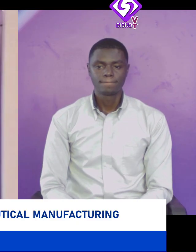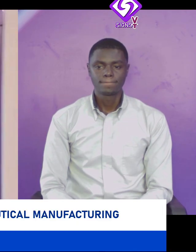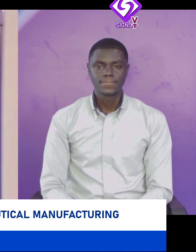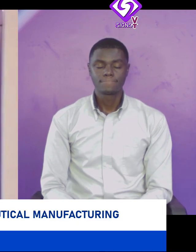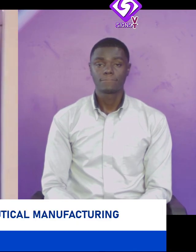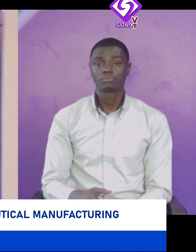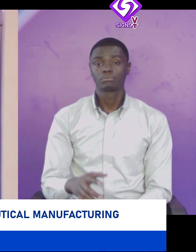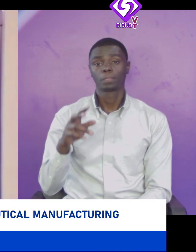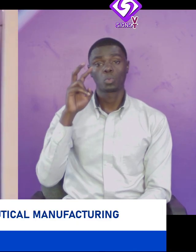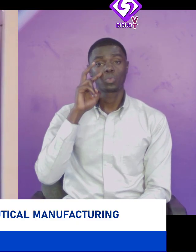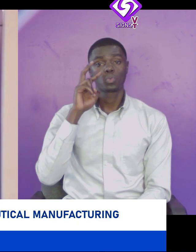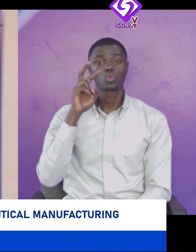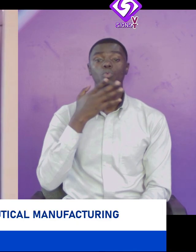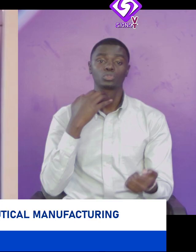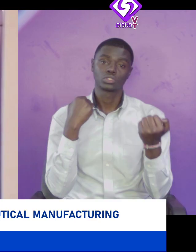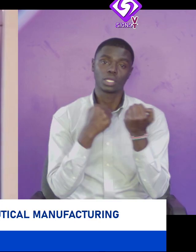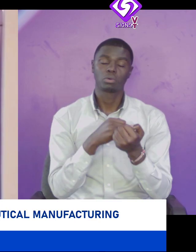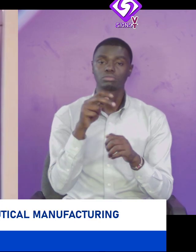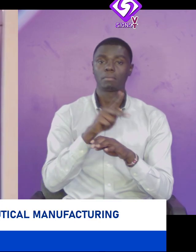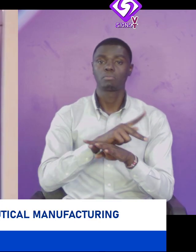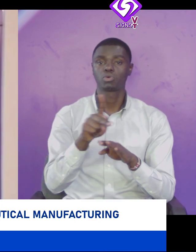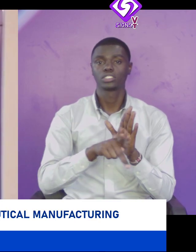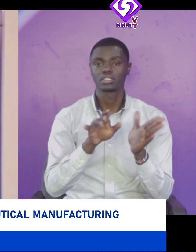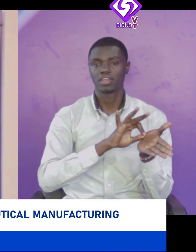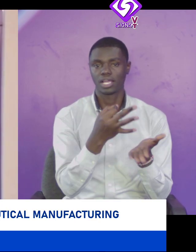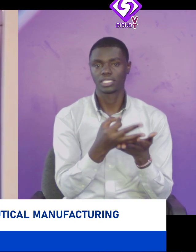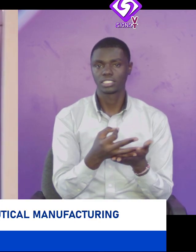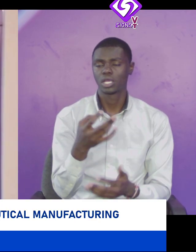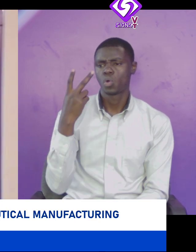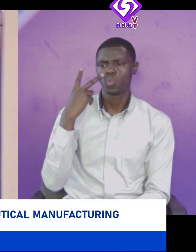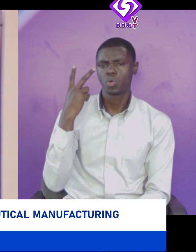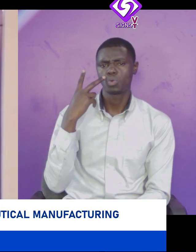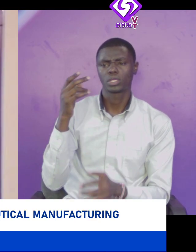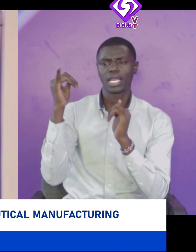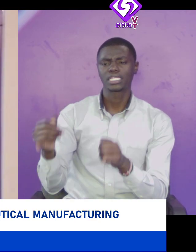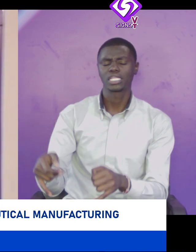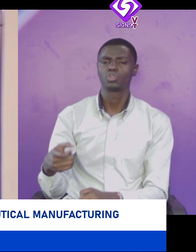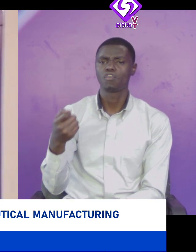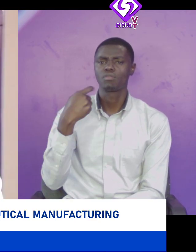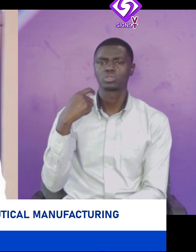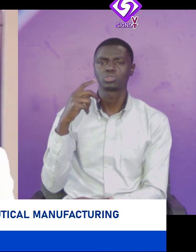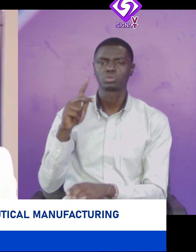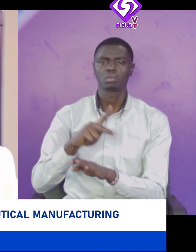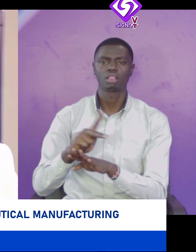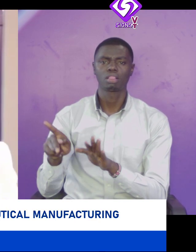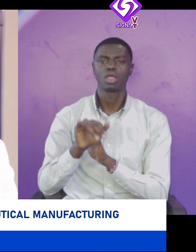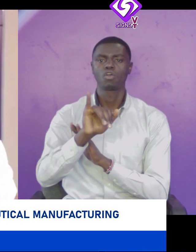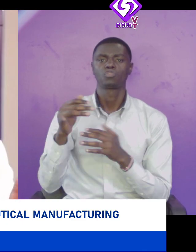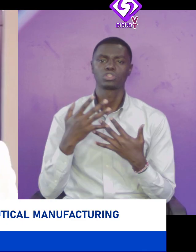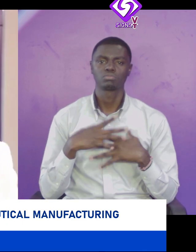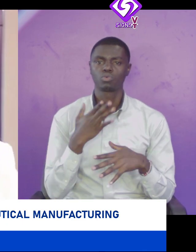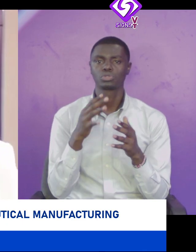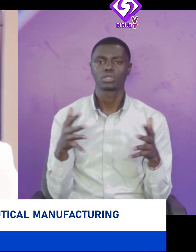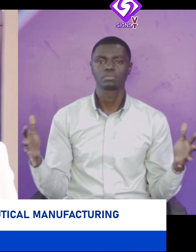We are looking at supporting you in terms of project finance. And so we are looking at new pharmaceutical projects or those who are looking to expand.